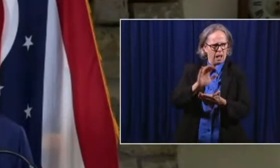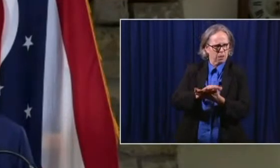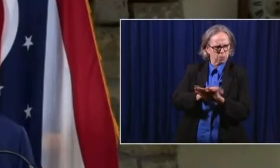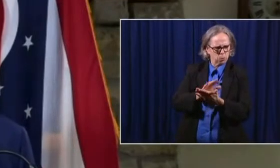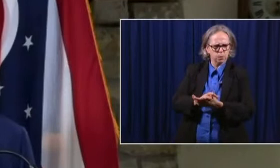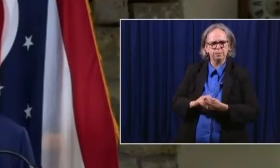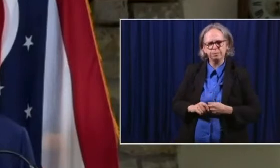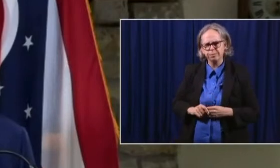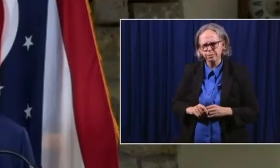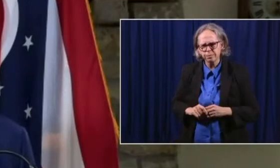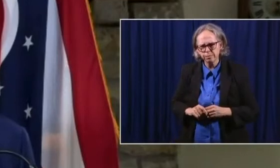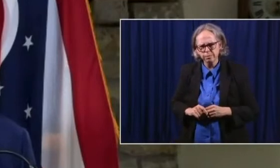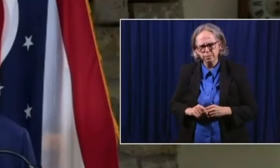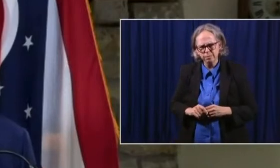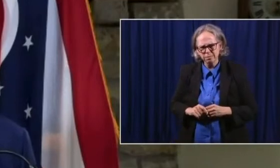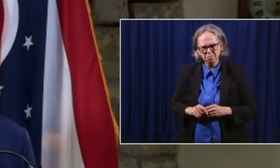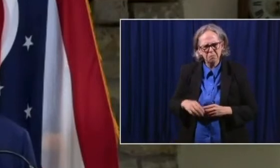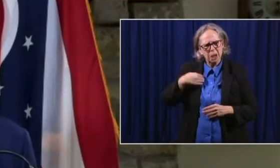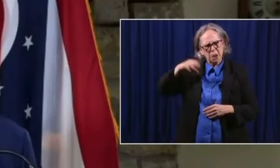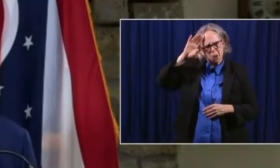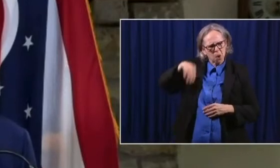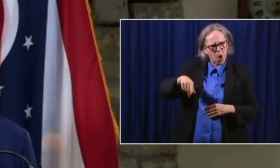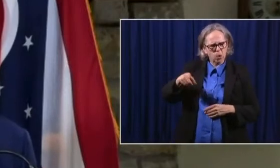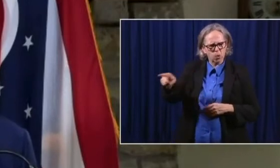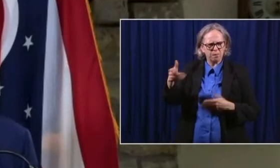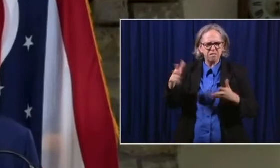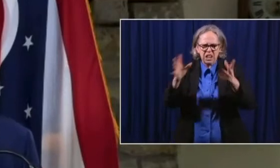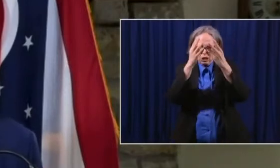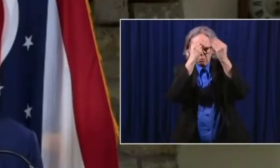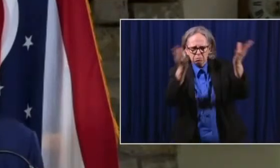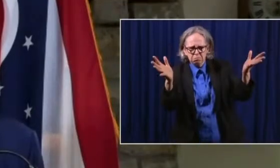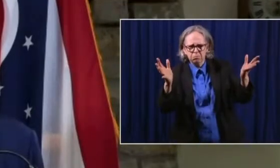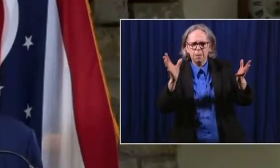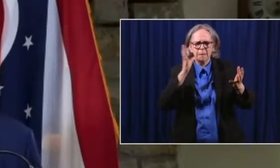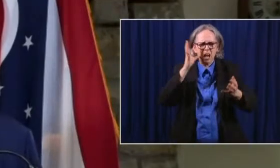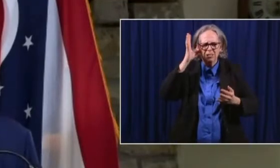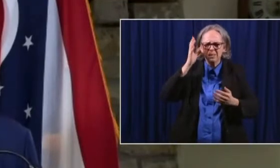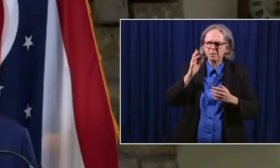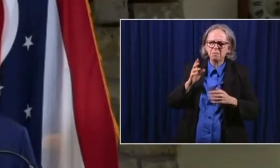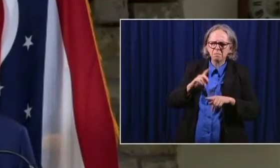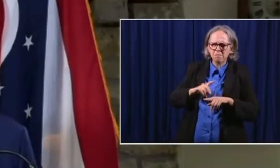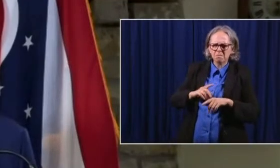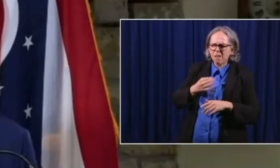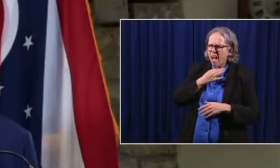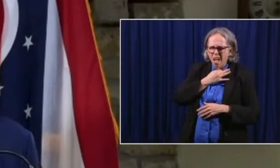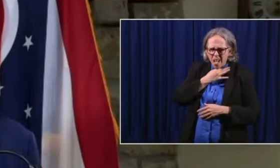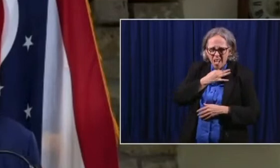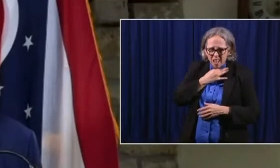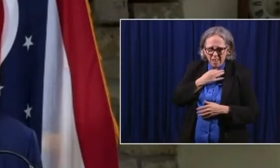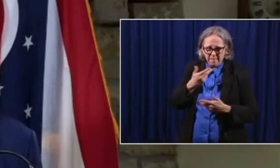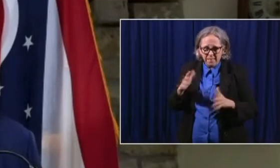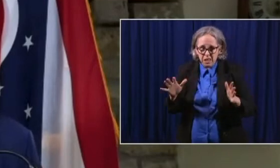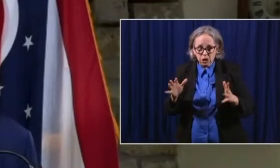you've communicated a lot to parents, but what would you say just in general to parents? How can they help their students go through what